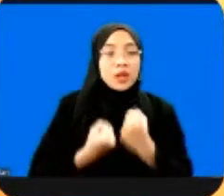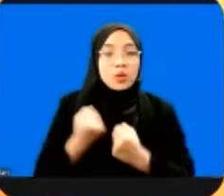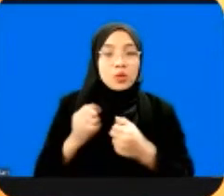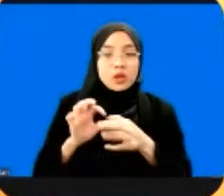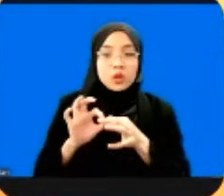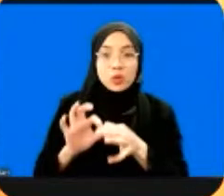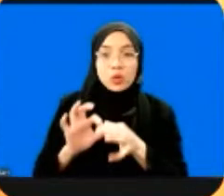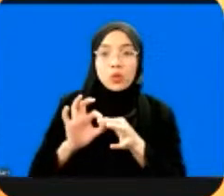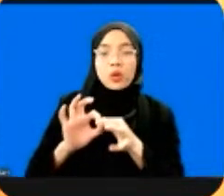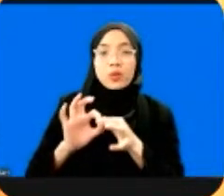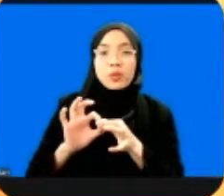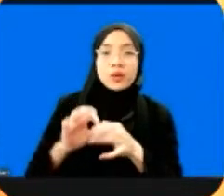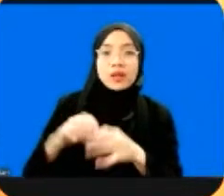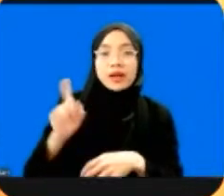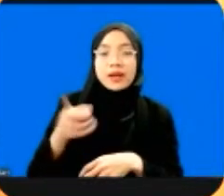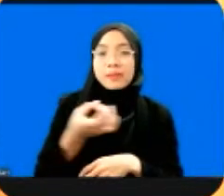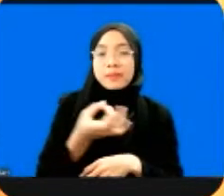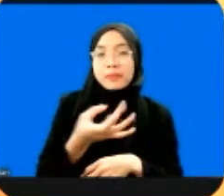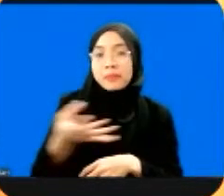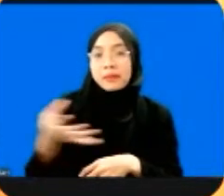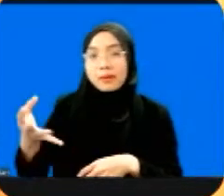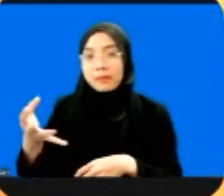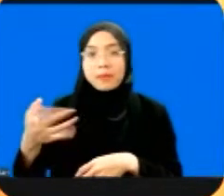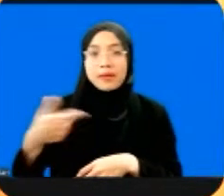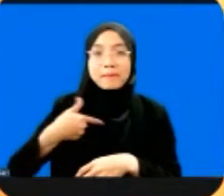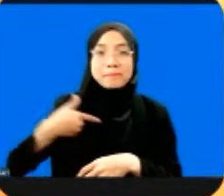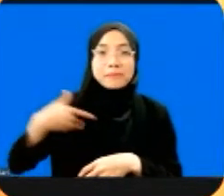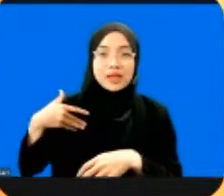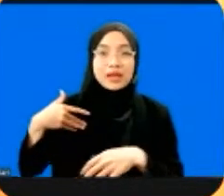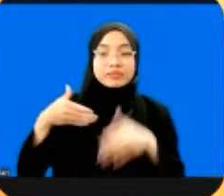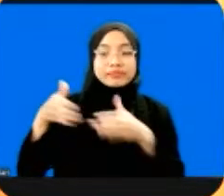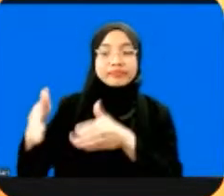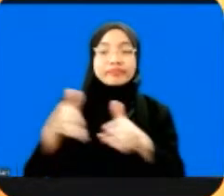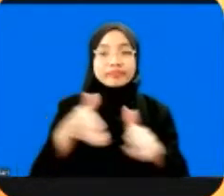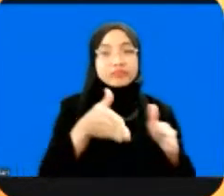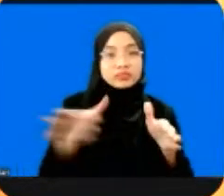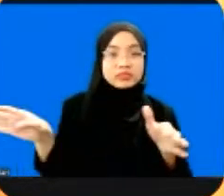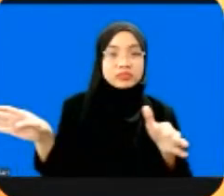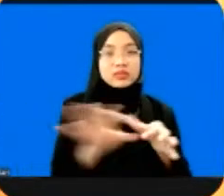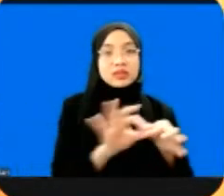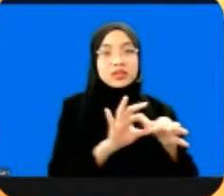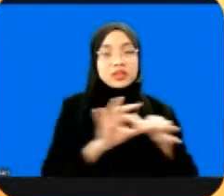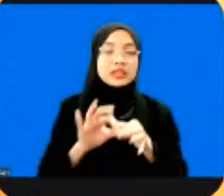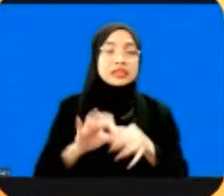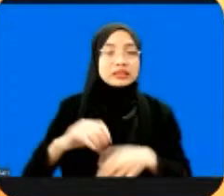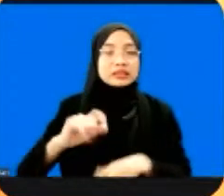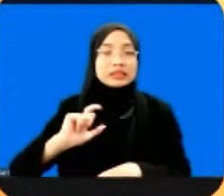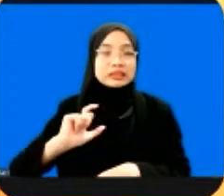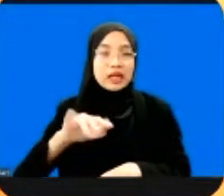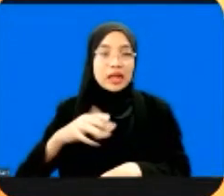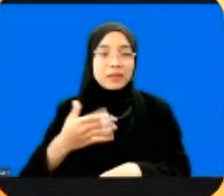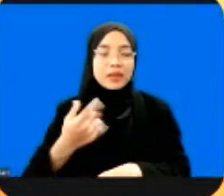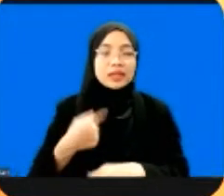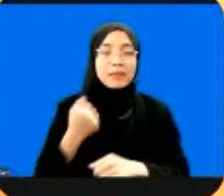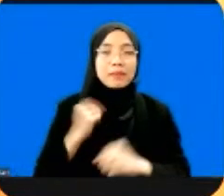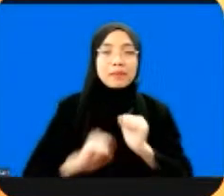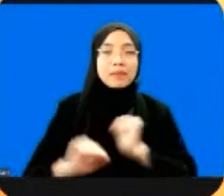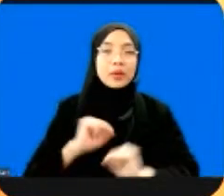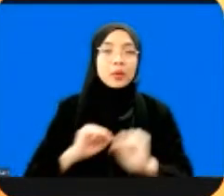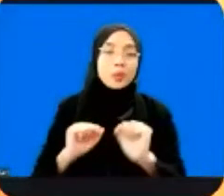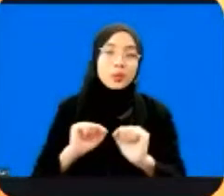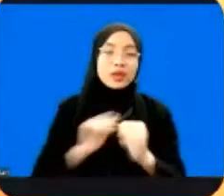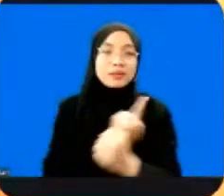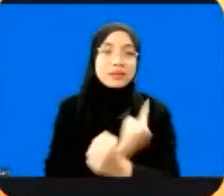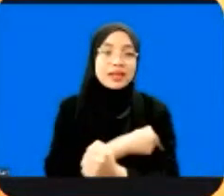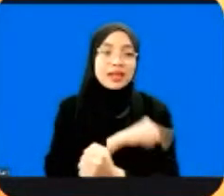multi-stakeholders. First C is the capacity building. So we try to conduct the online